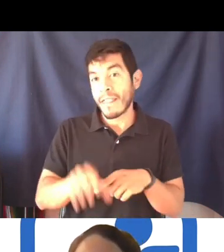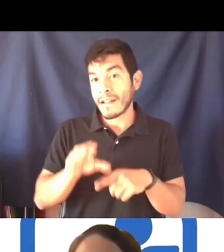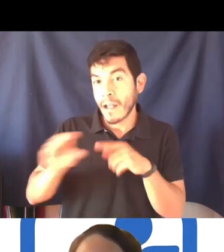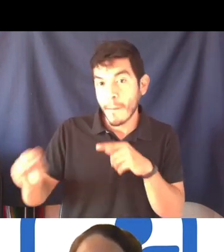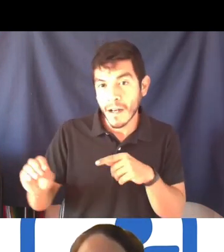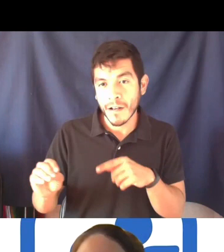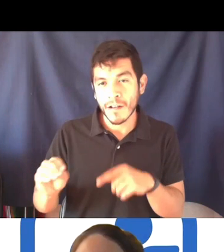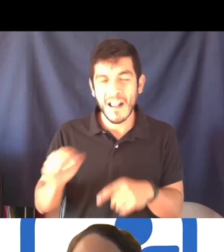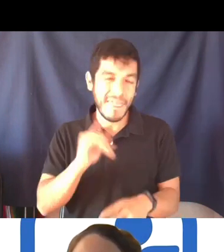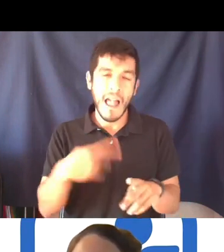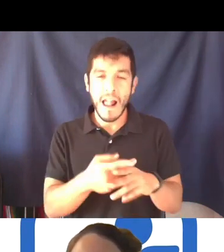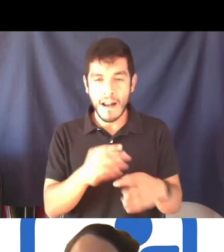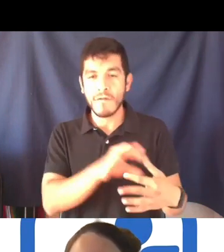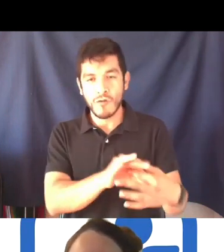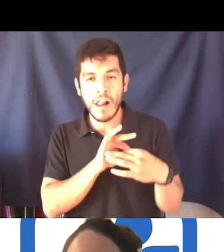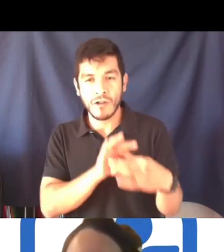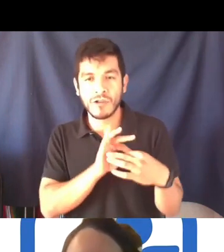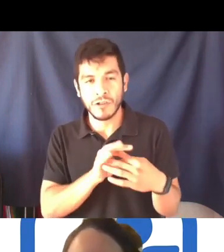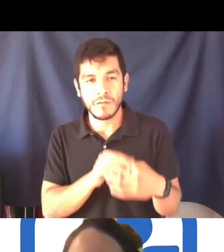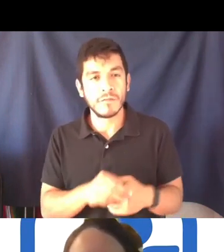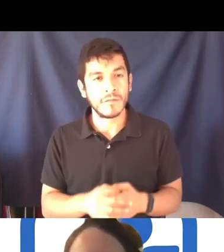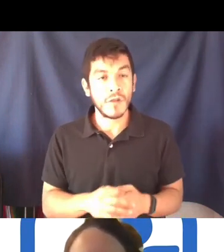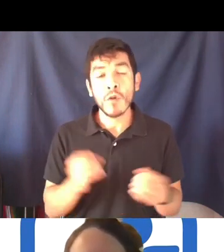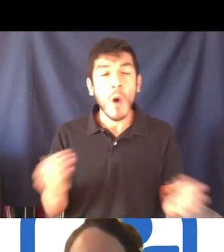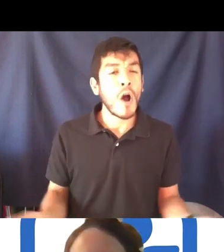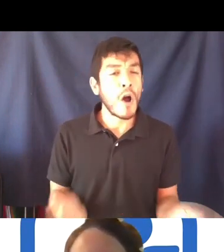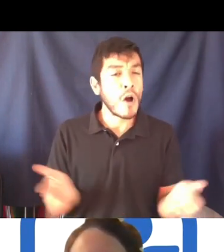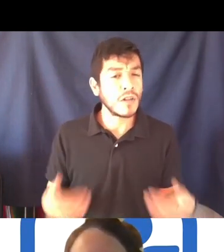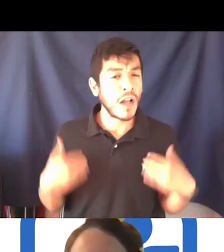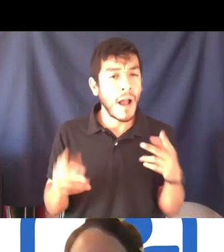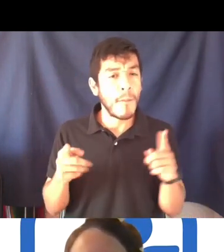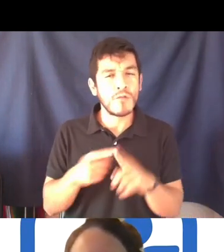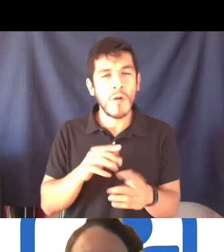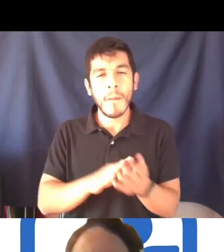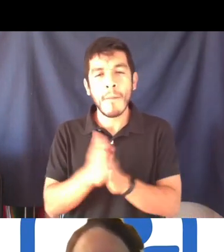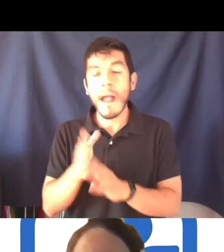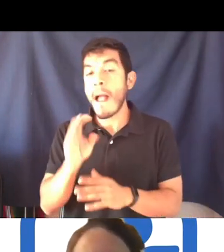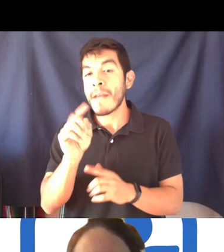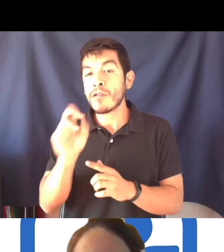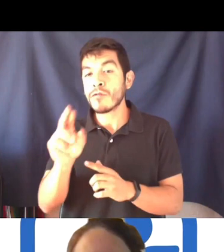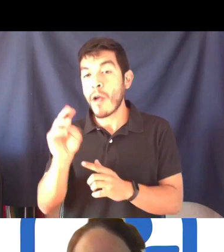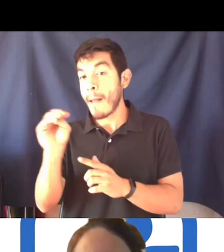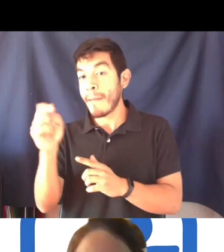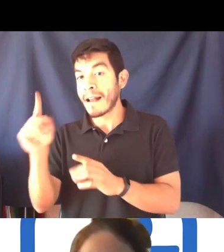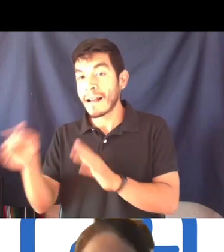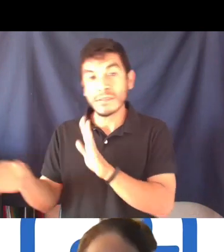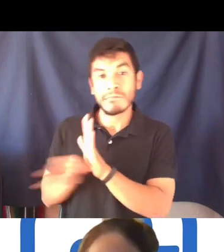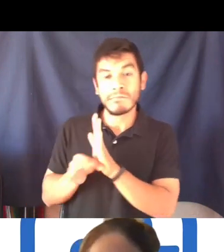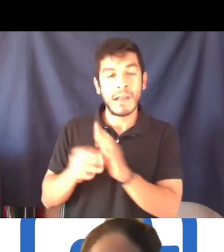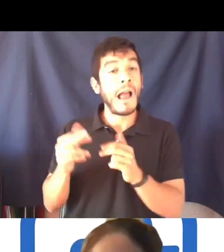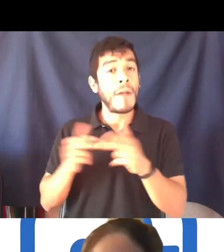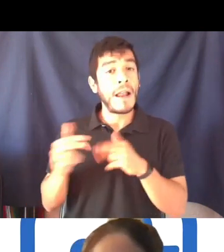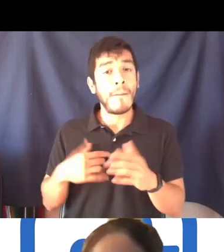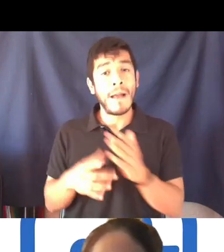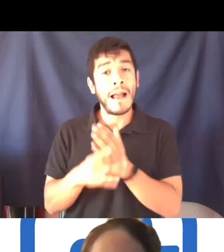types of relationships. So encouraging young people to be what we call mentor magnets, right? Build up their skills on how to